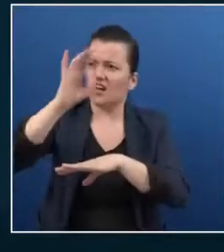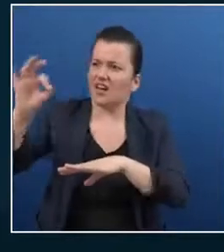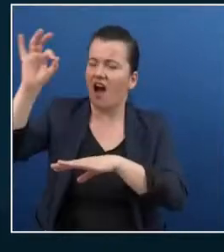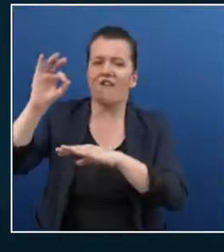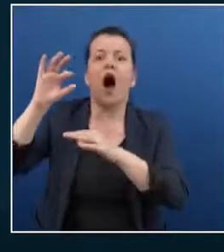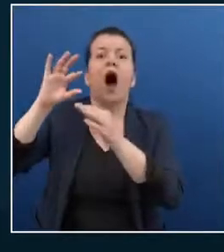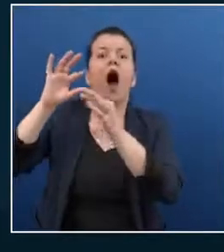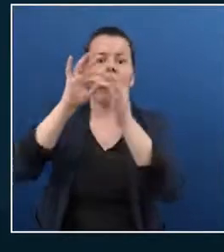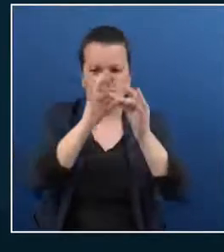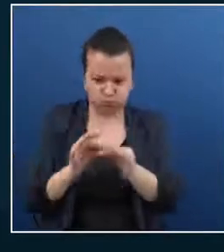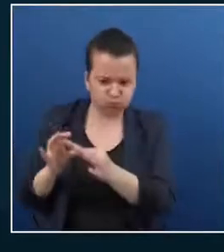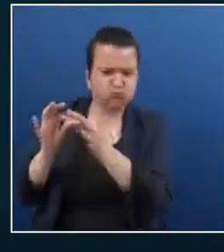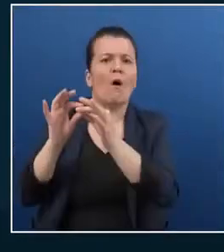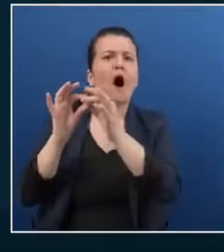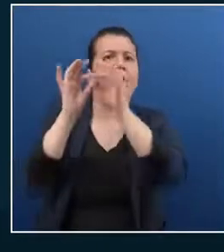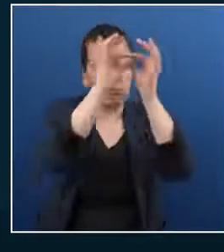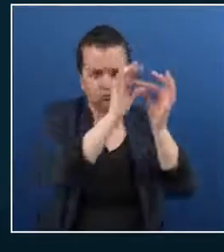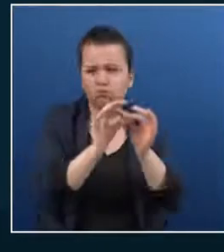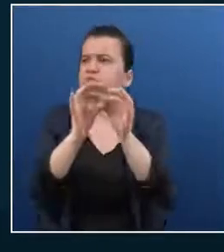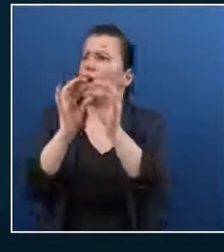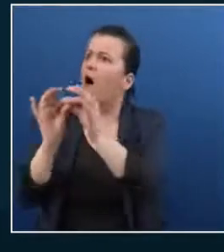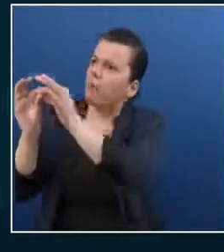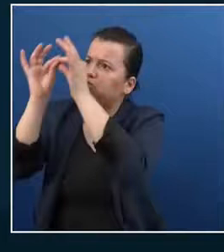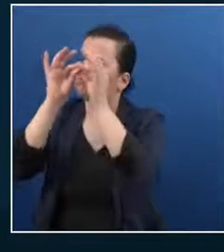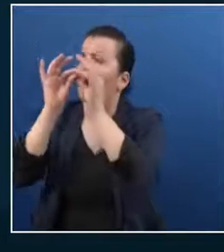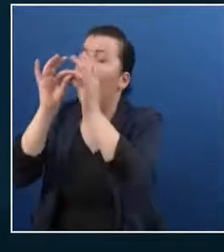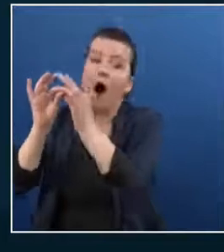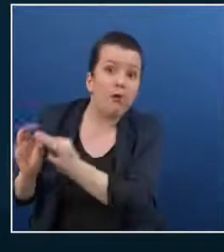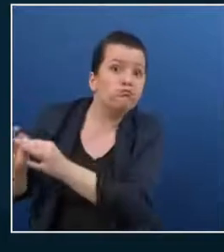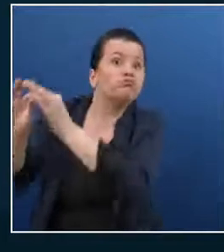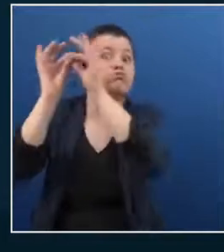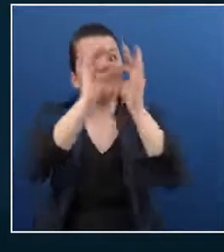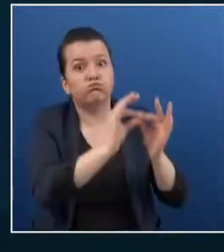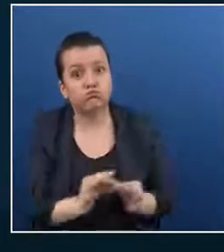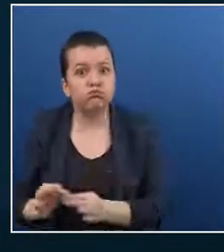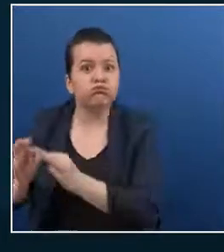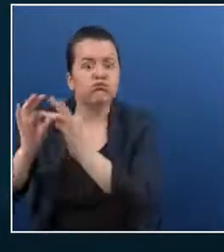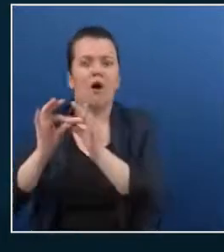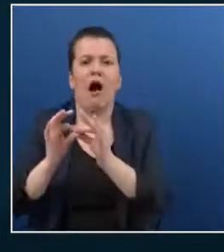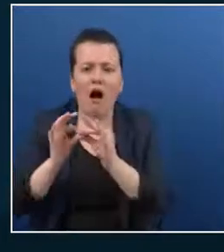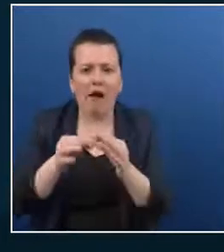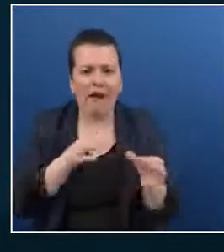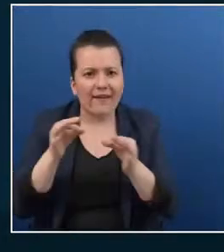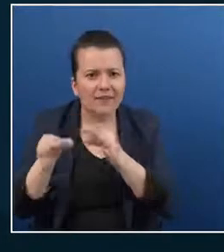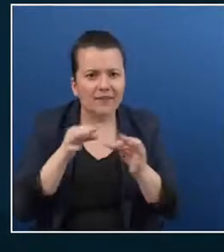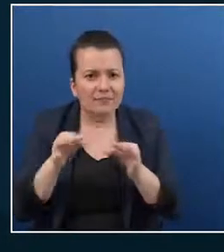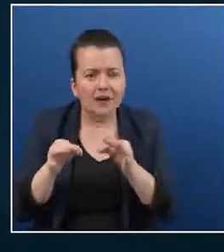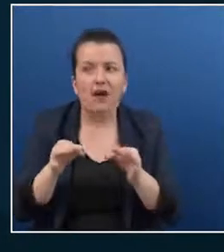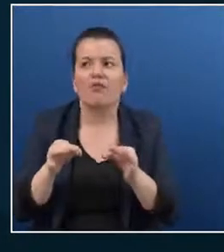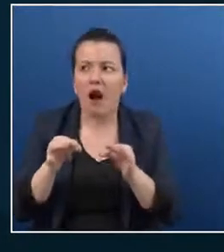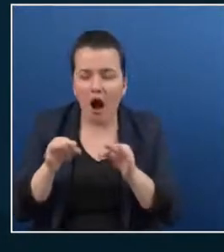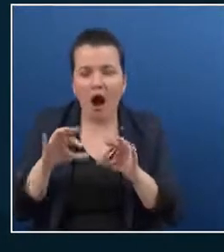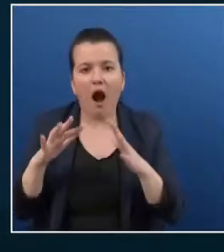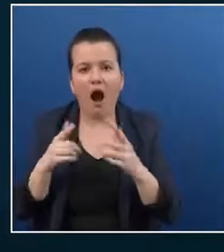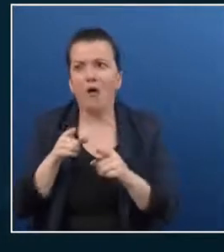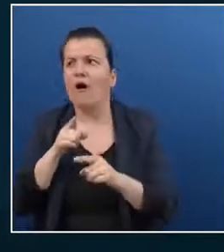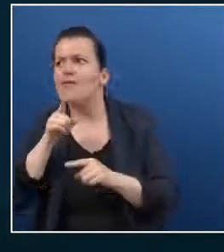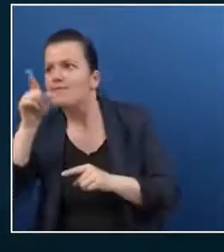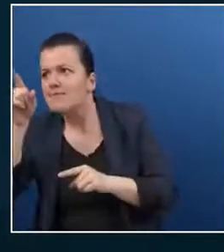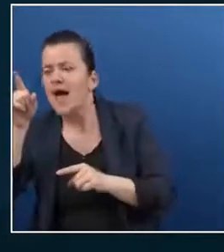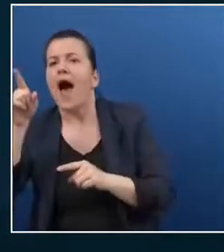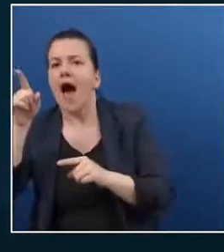between the different actions and how you can respond to the